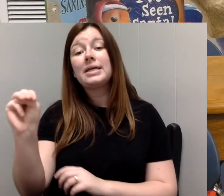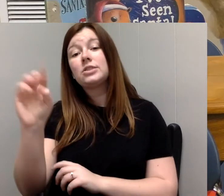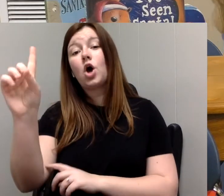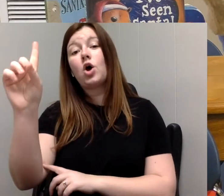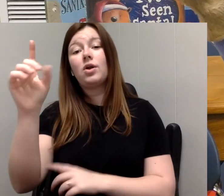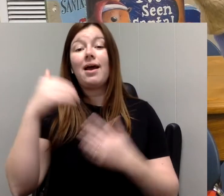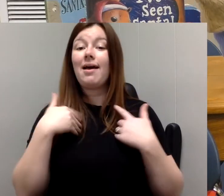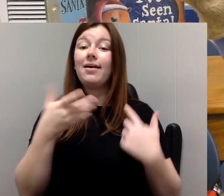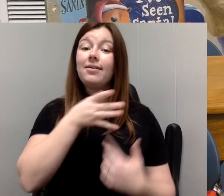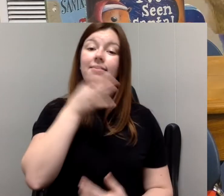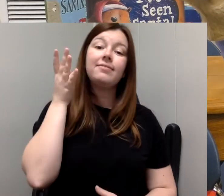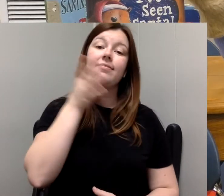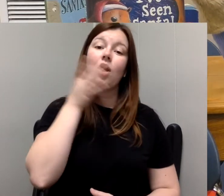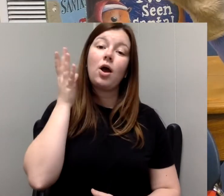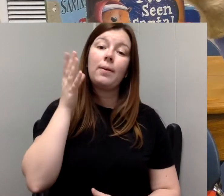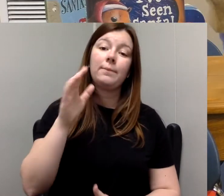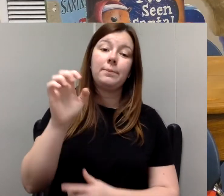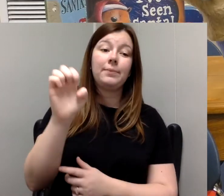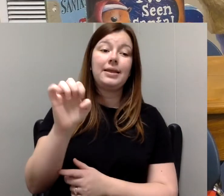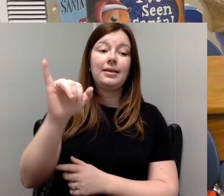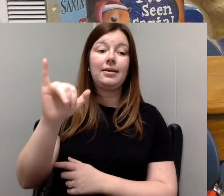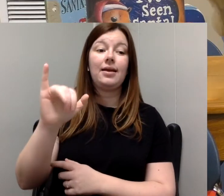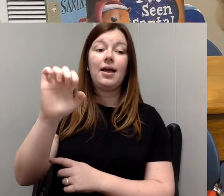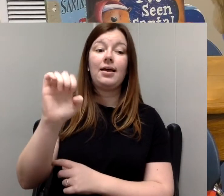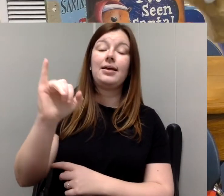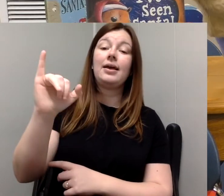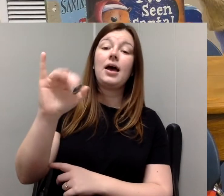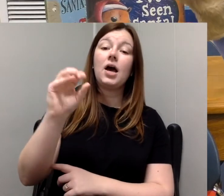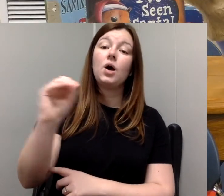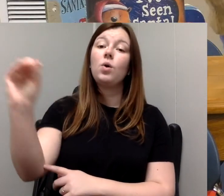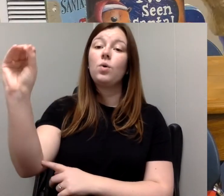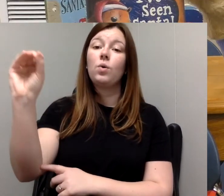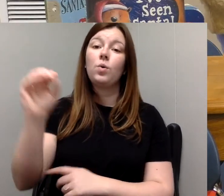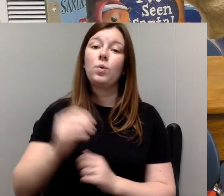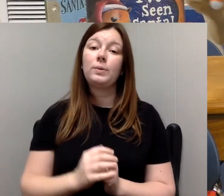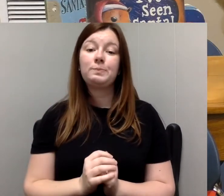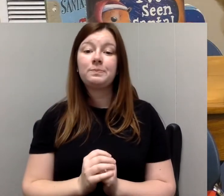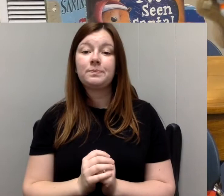neigh. Old MacDonald had a farm,